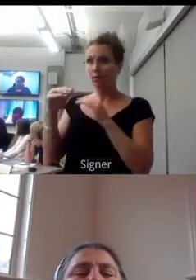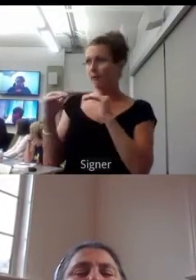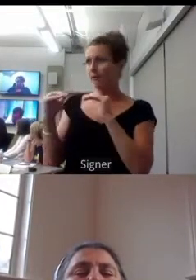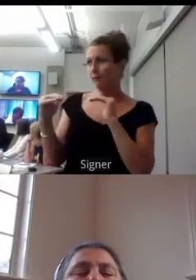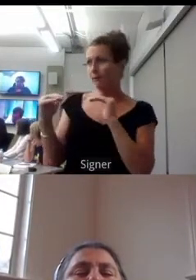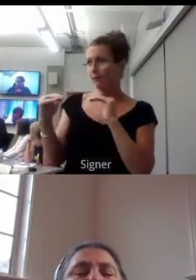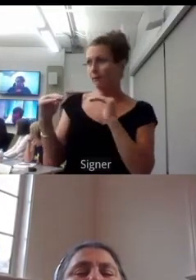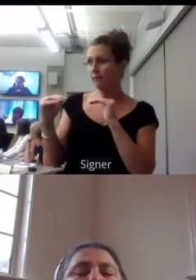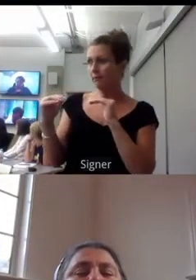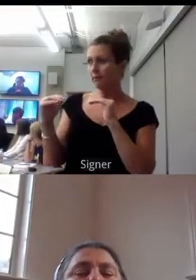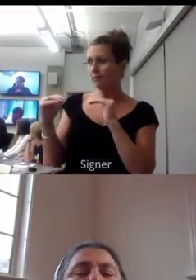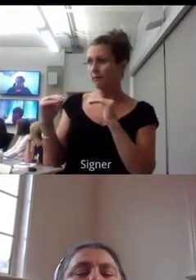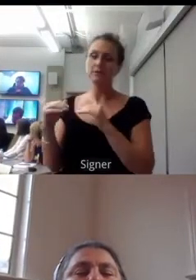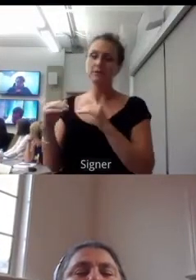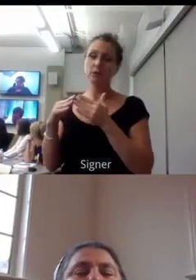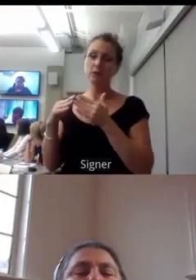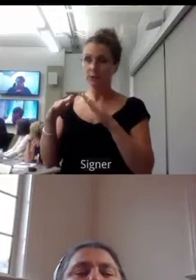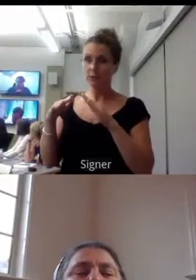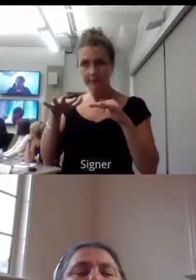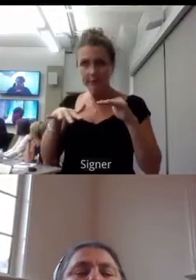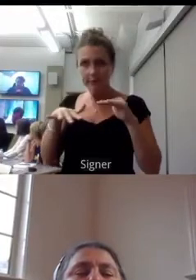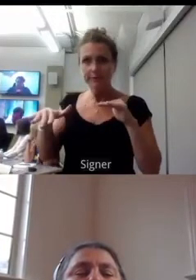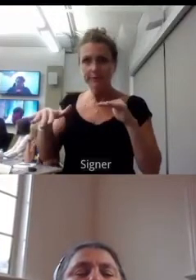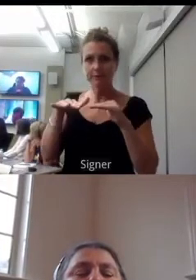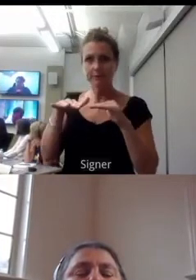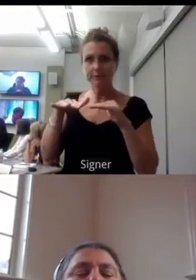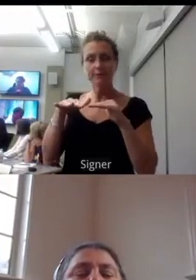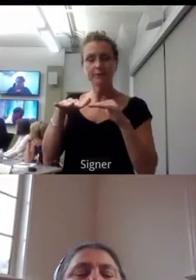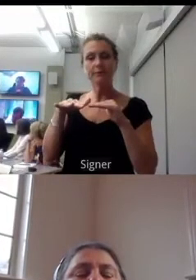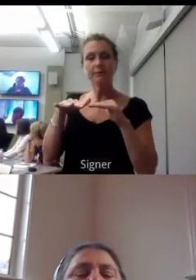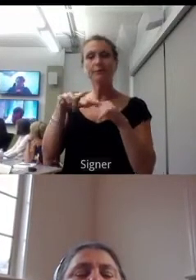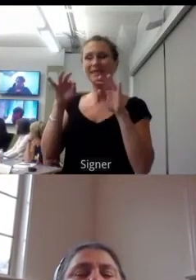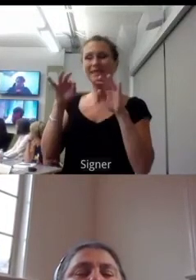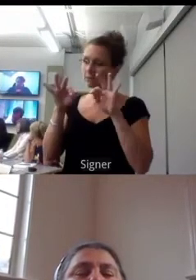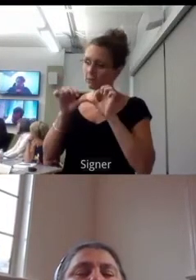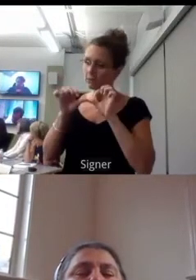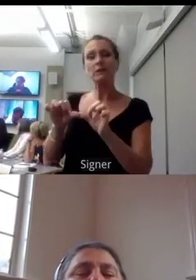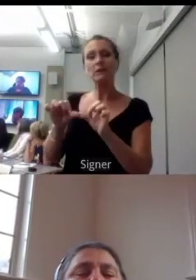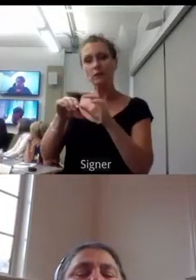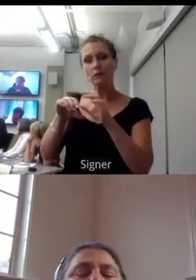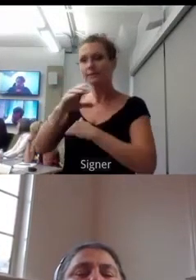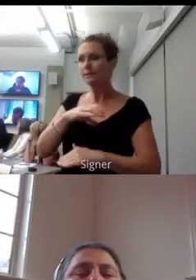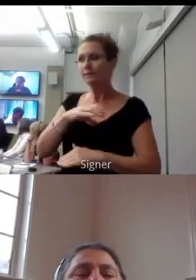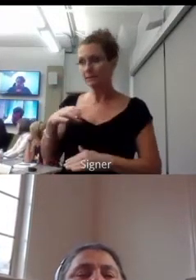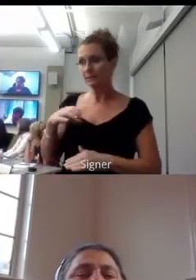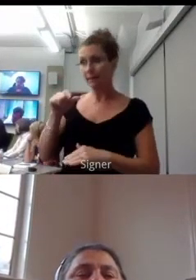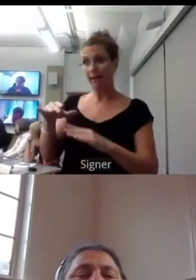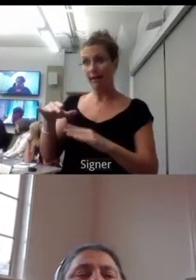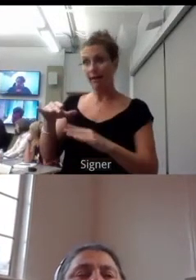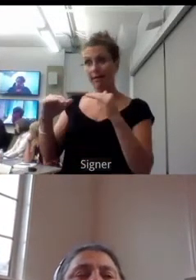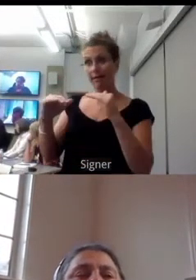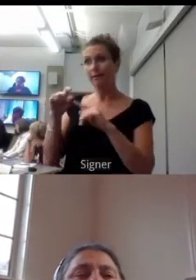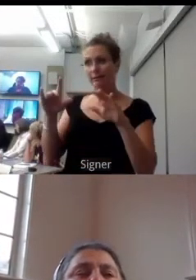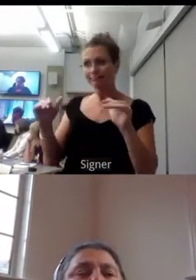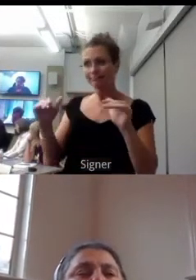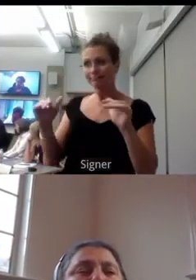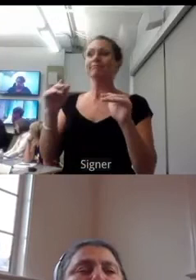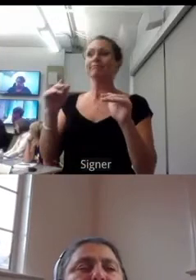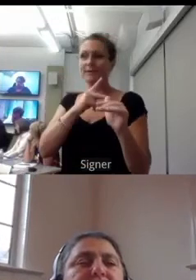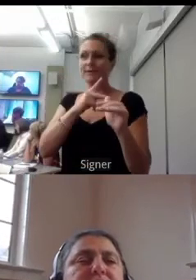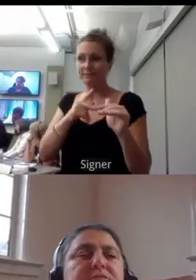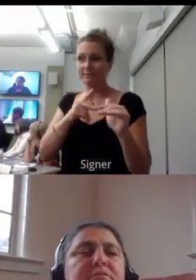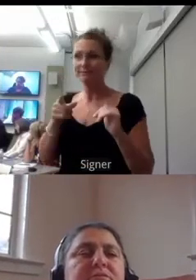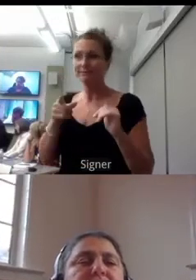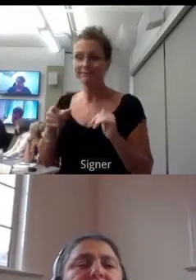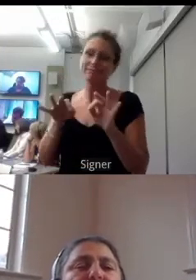the accessibility committees at the municipal level, but we said to the government, develop ways for municipalities